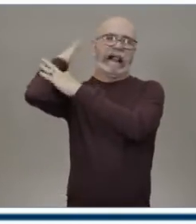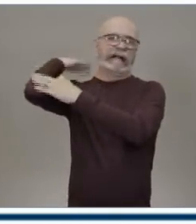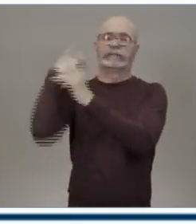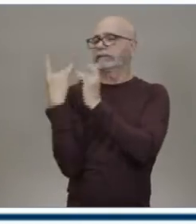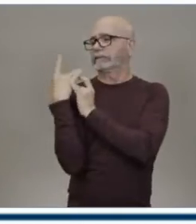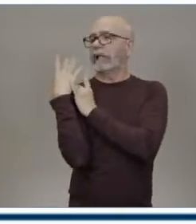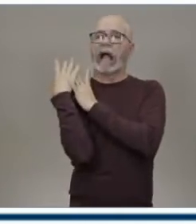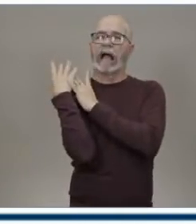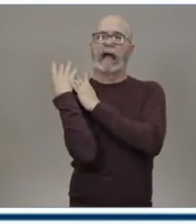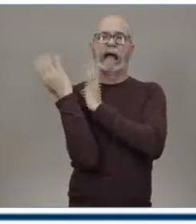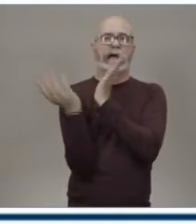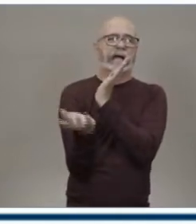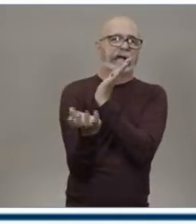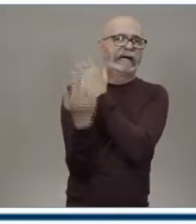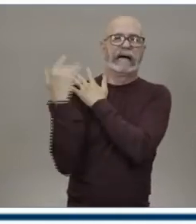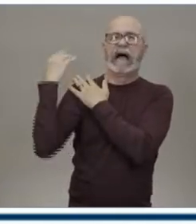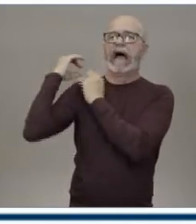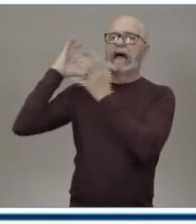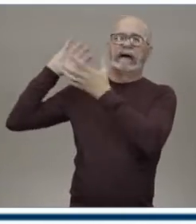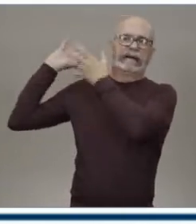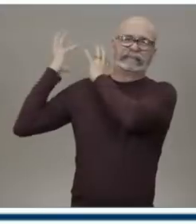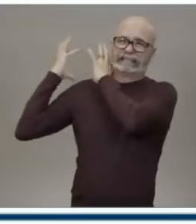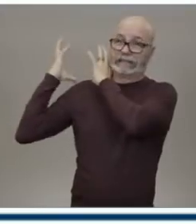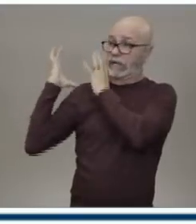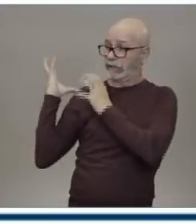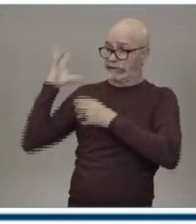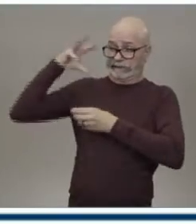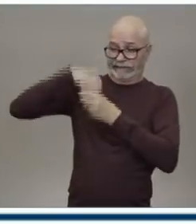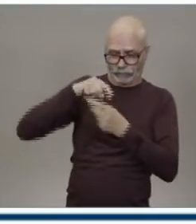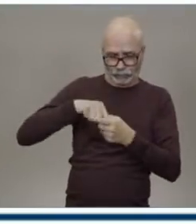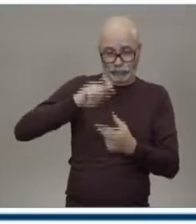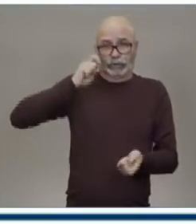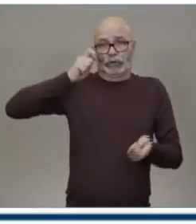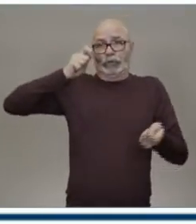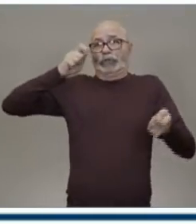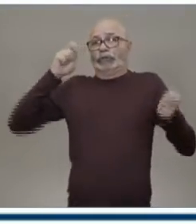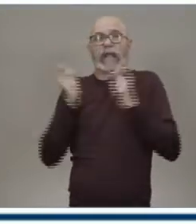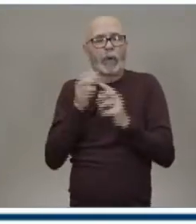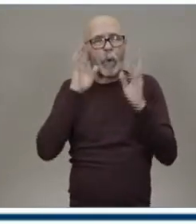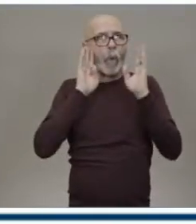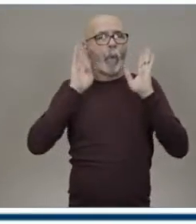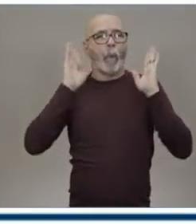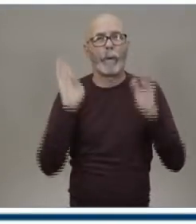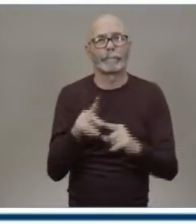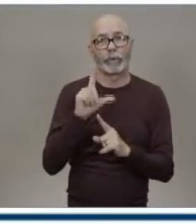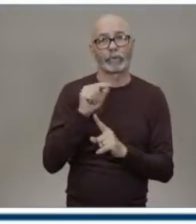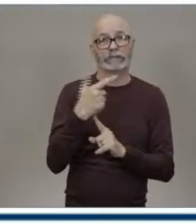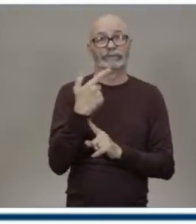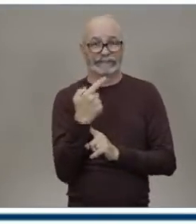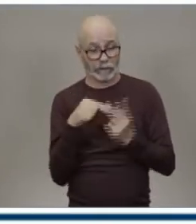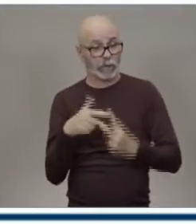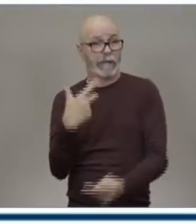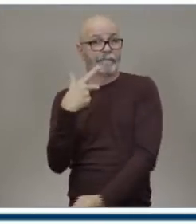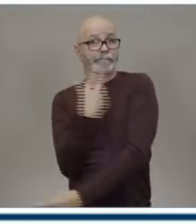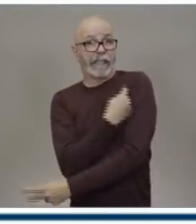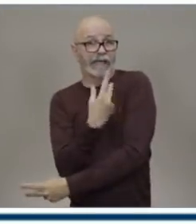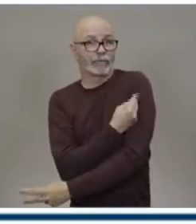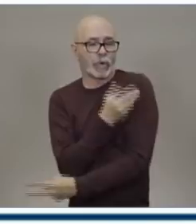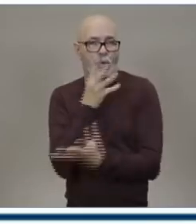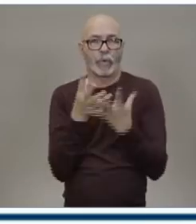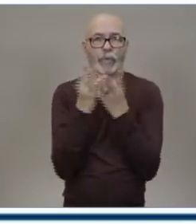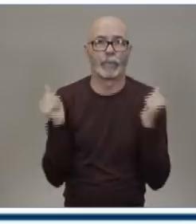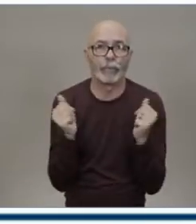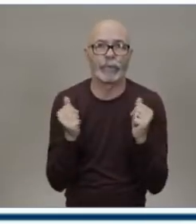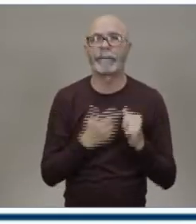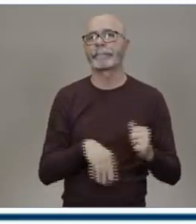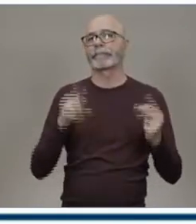gratitude, and carry it into the new year. It is my wish, as the vaccine is coming online, that you will have hope